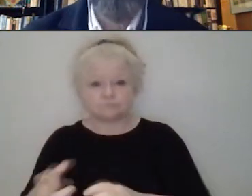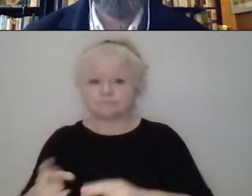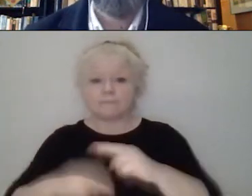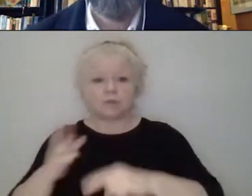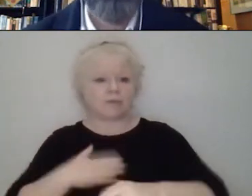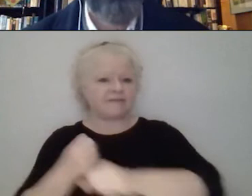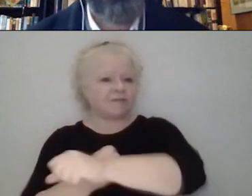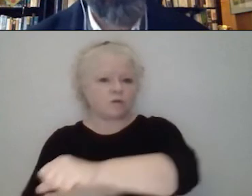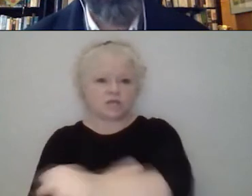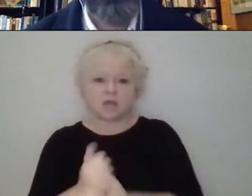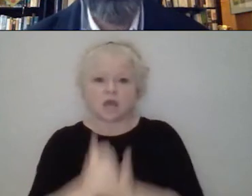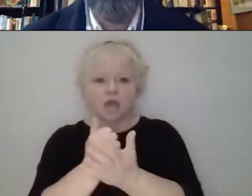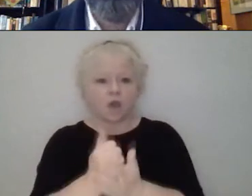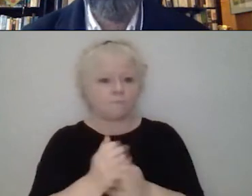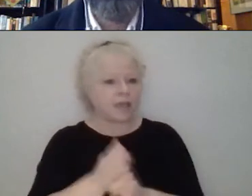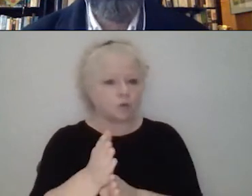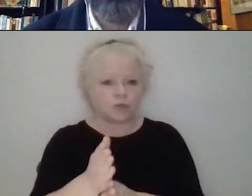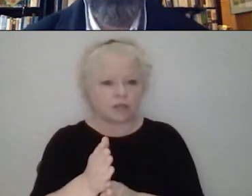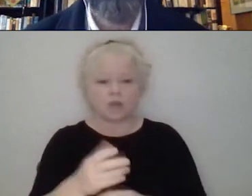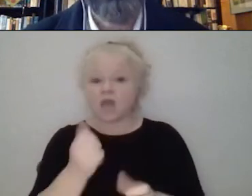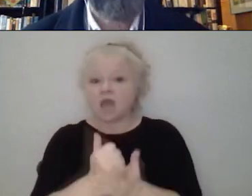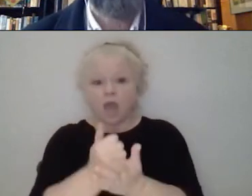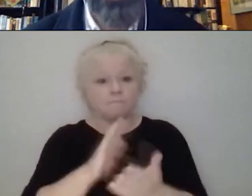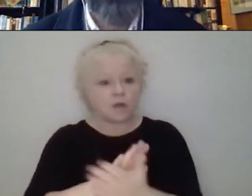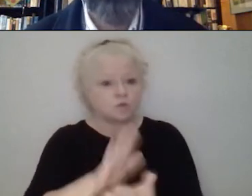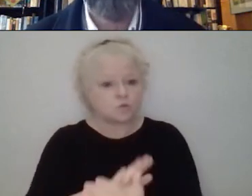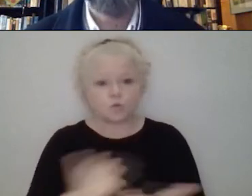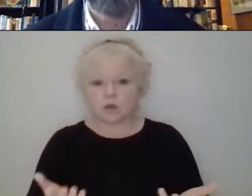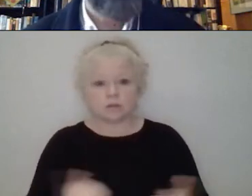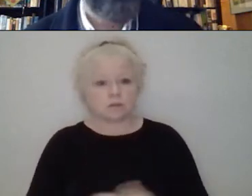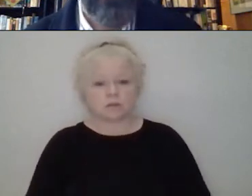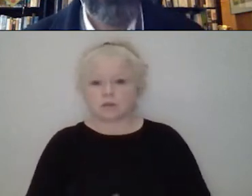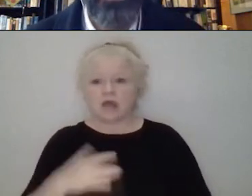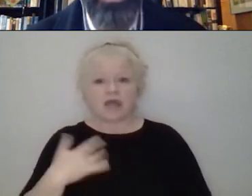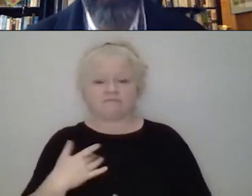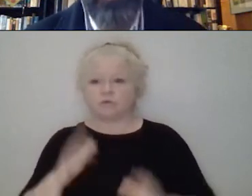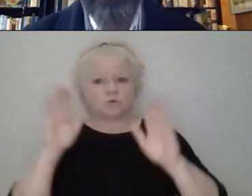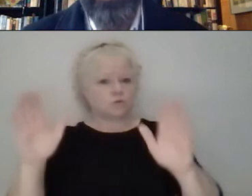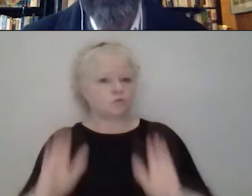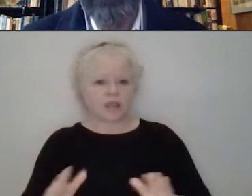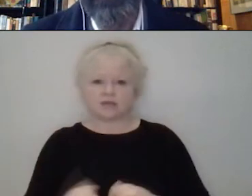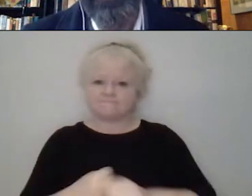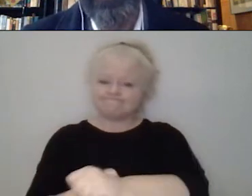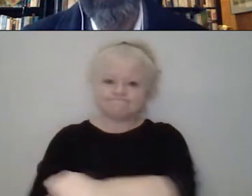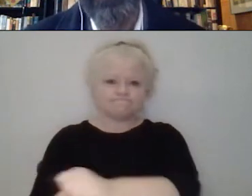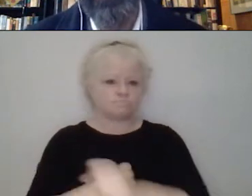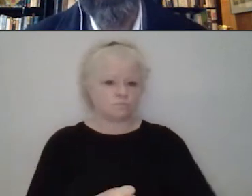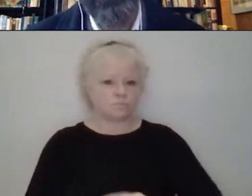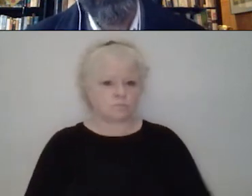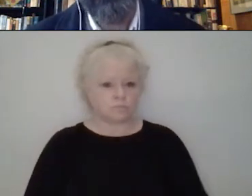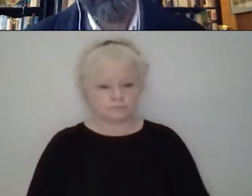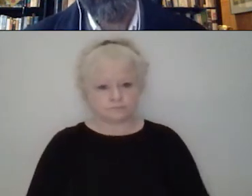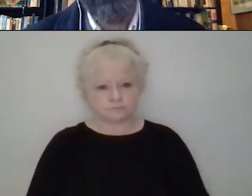helped my career and even my schooling in terms of sort of having this great anchor about the precedence of architecture. Yeah, and for